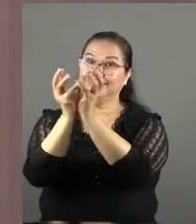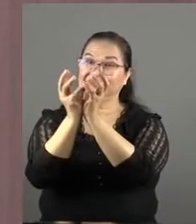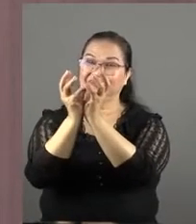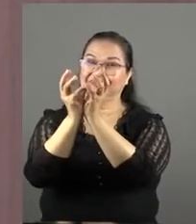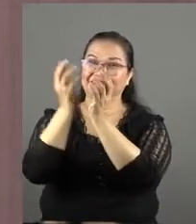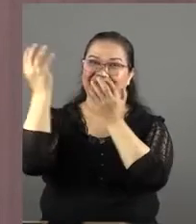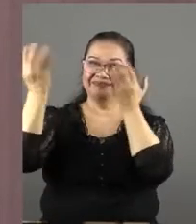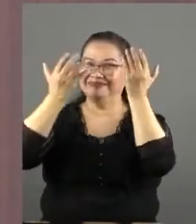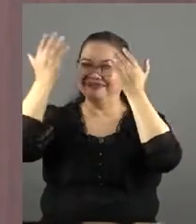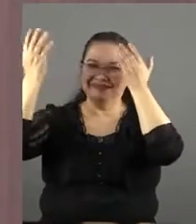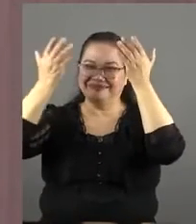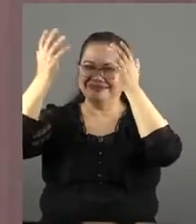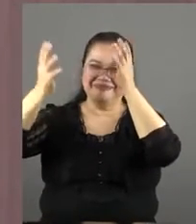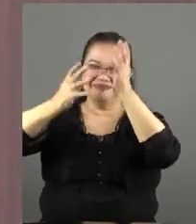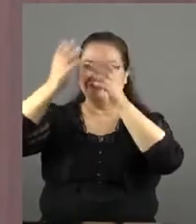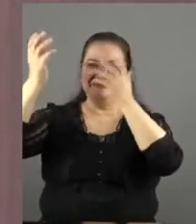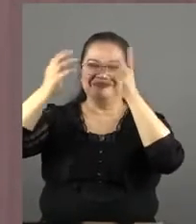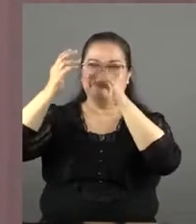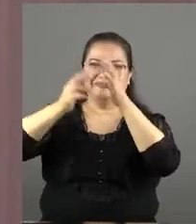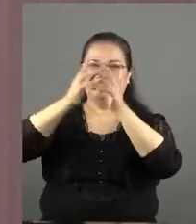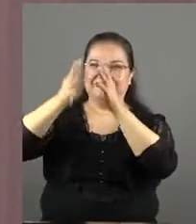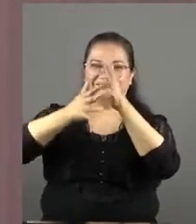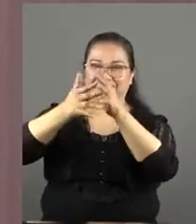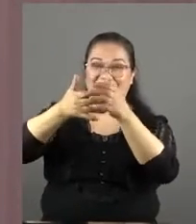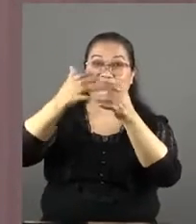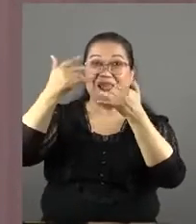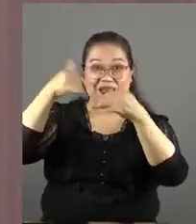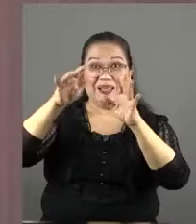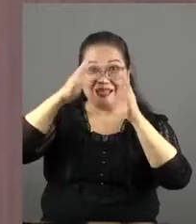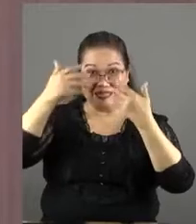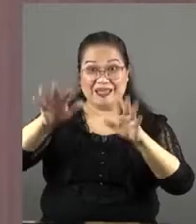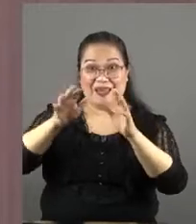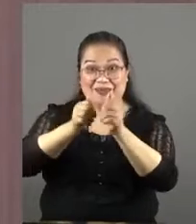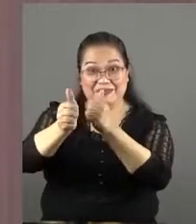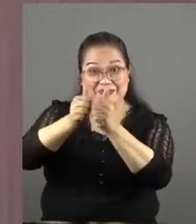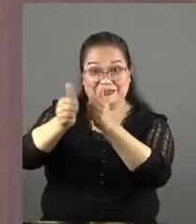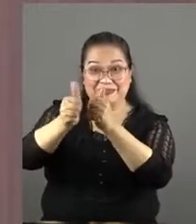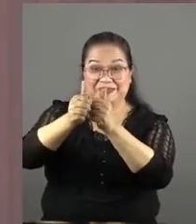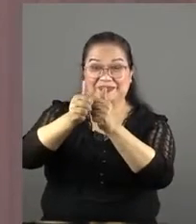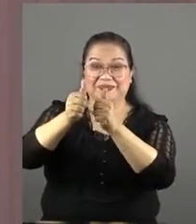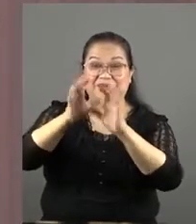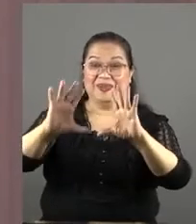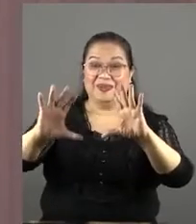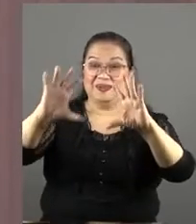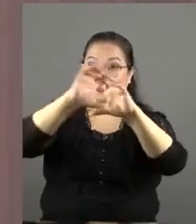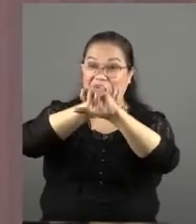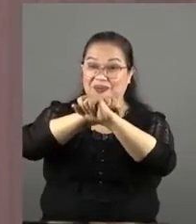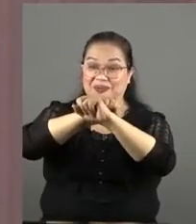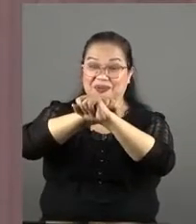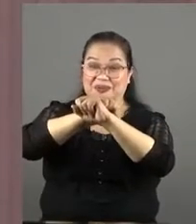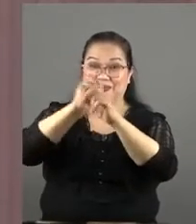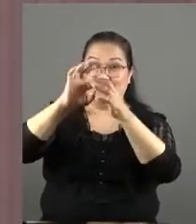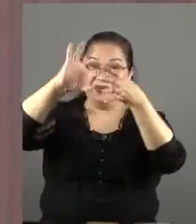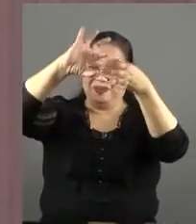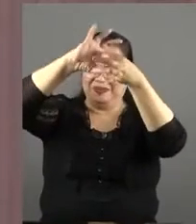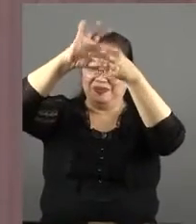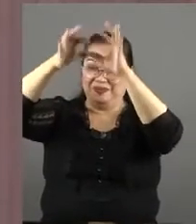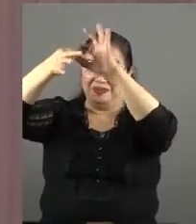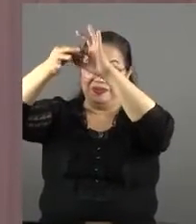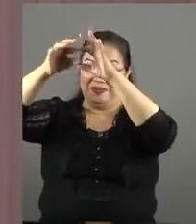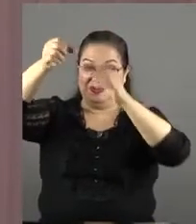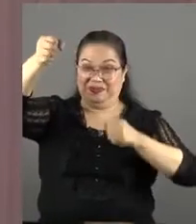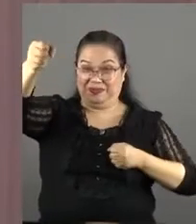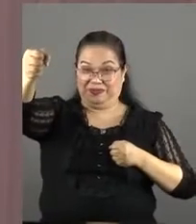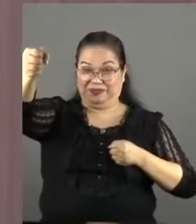atmosphere after a yearly athletic competition. Did you see the closing ceremonies of the Olympics? Have you ever